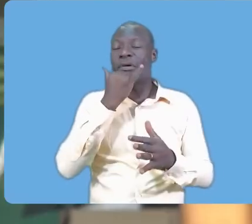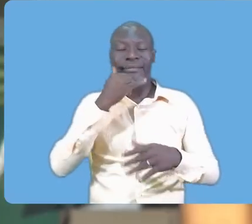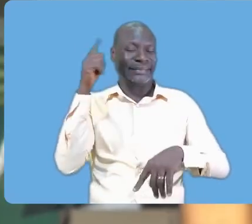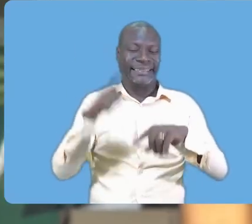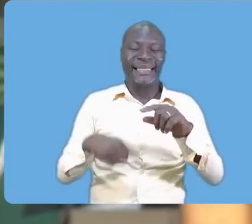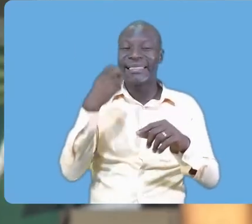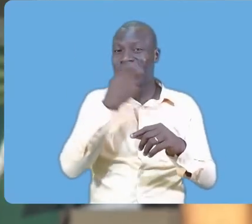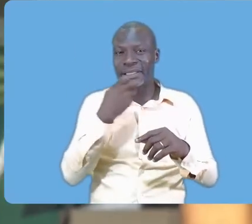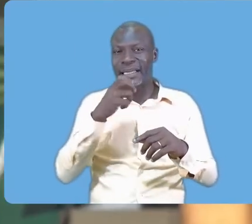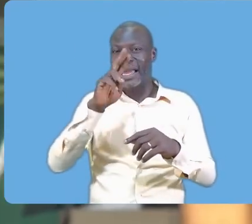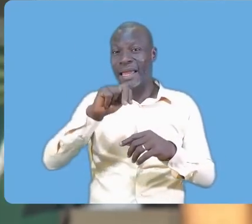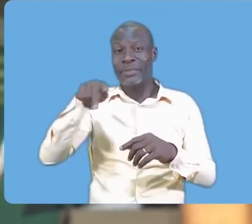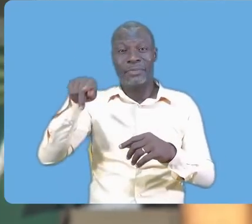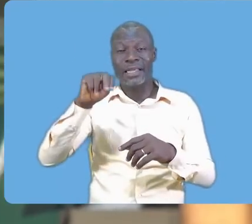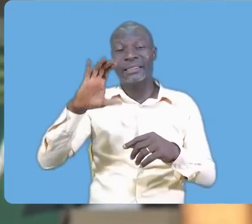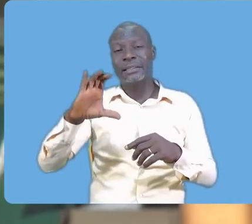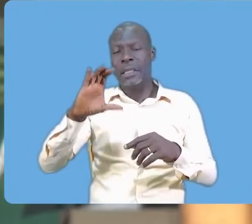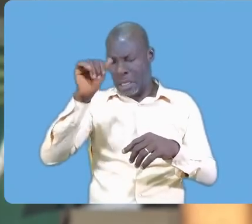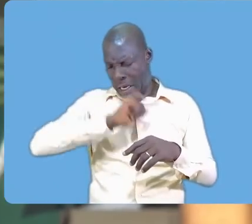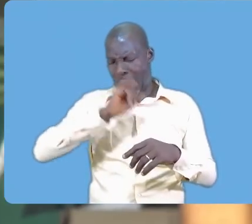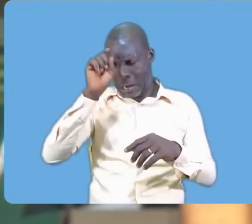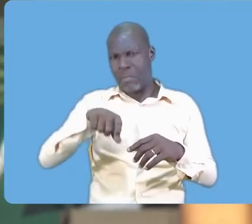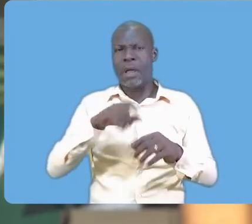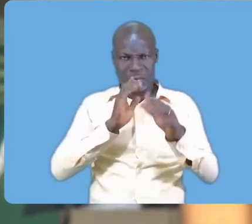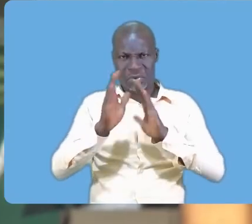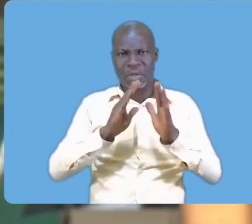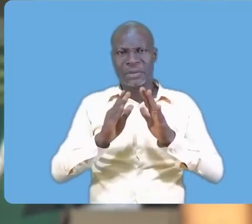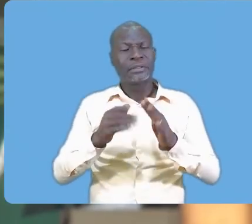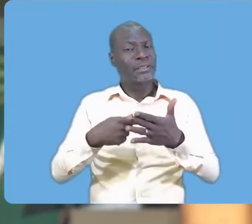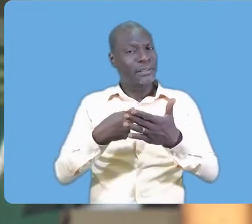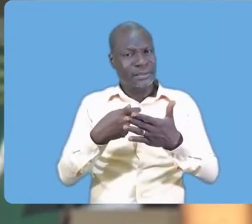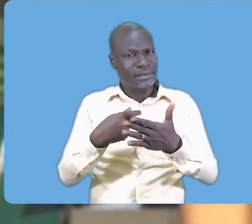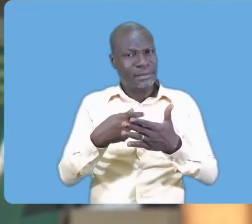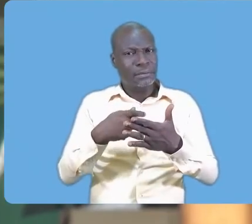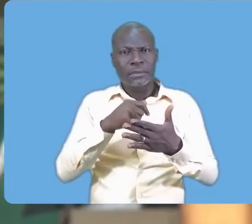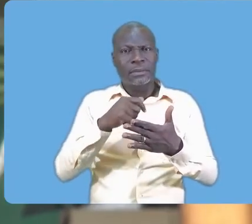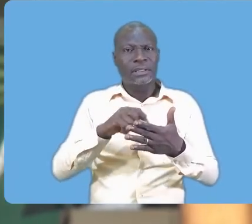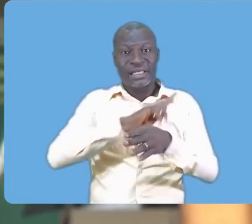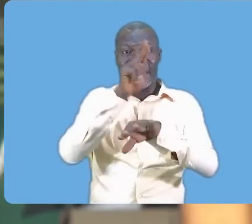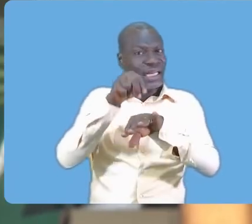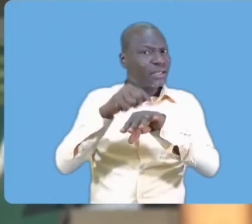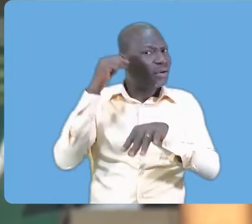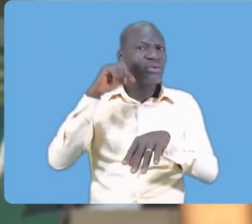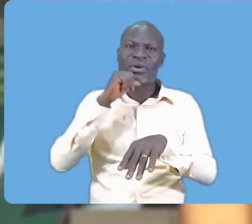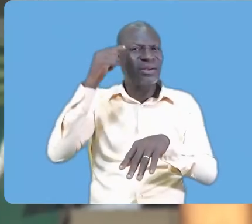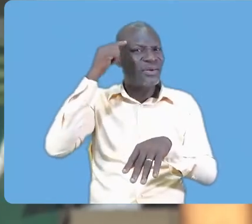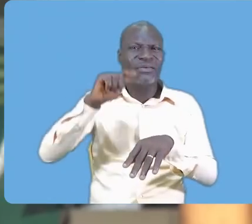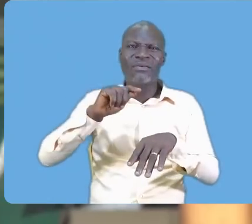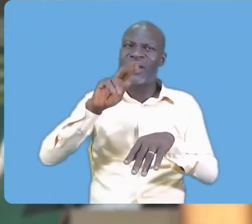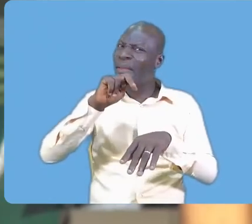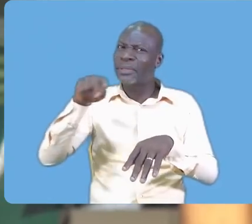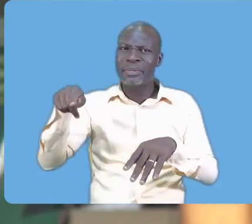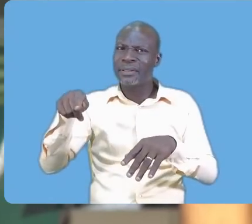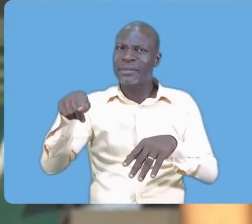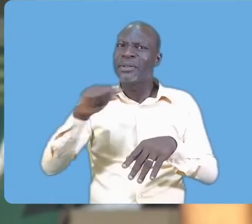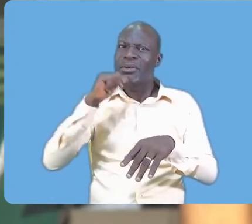asam ma me nka MPP ho asam why na ka kire mo se oman no e ya MPP dia e me why na ka kire mo se oman no